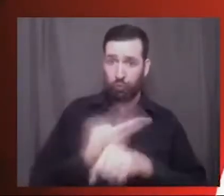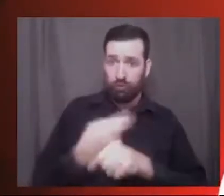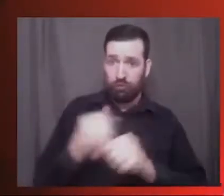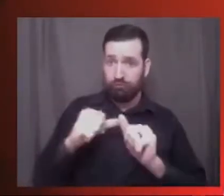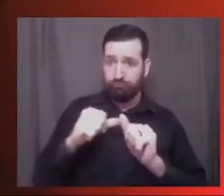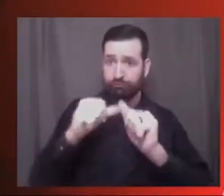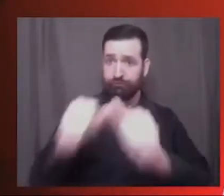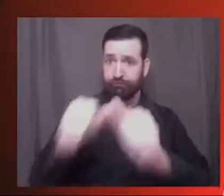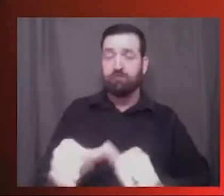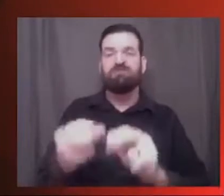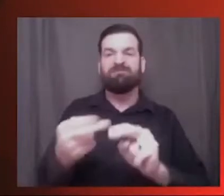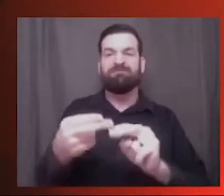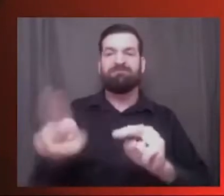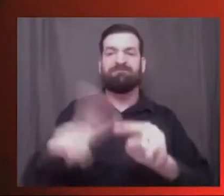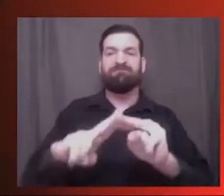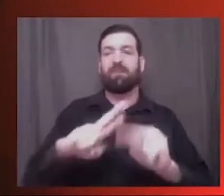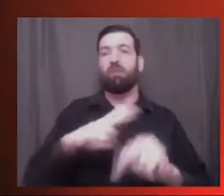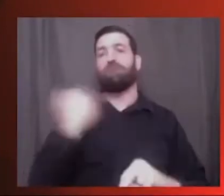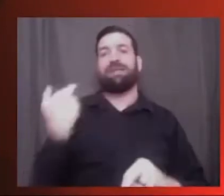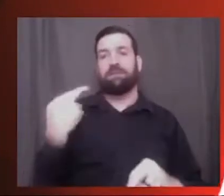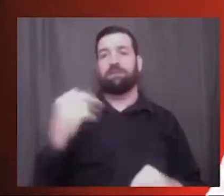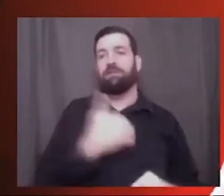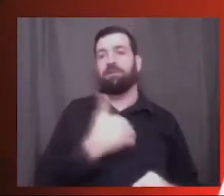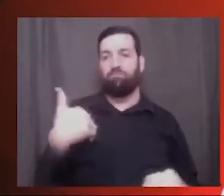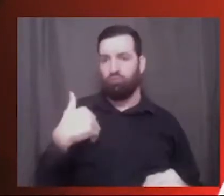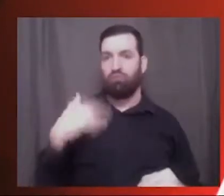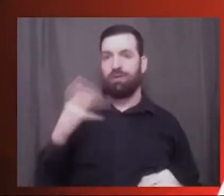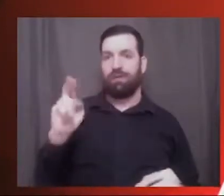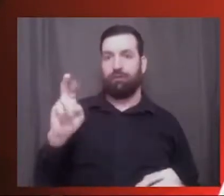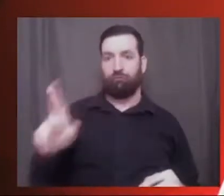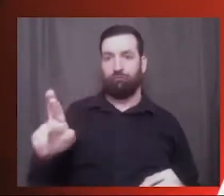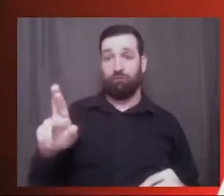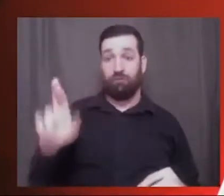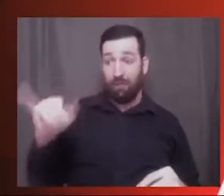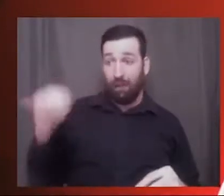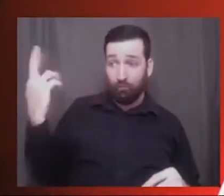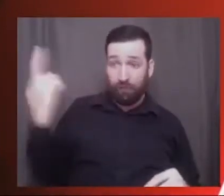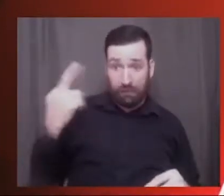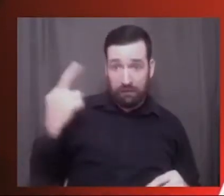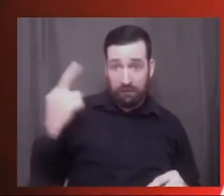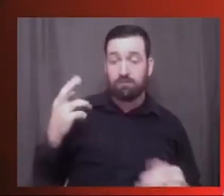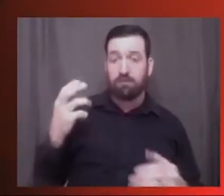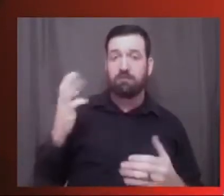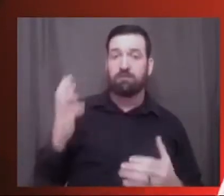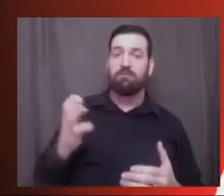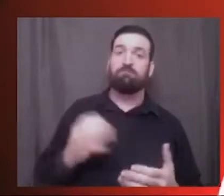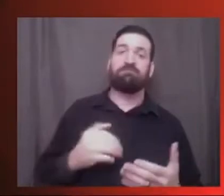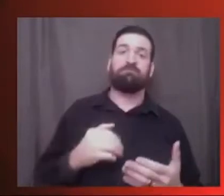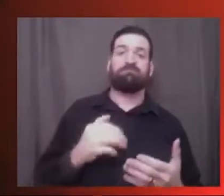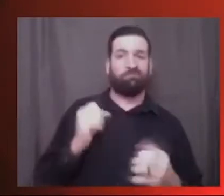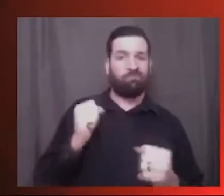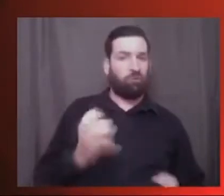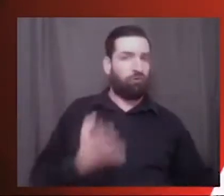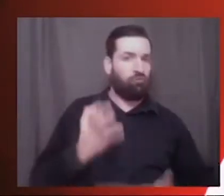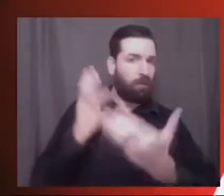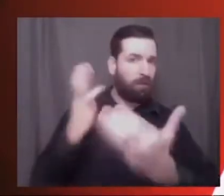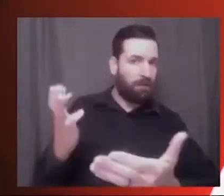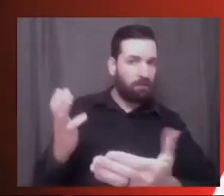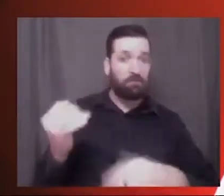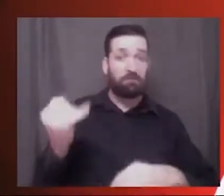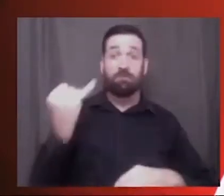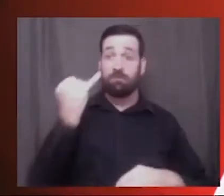breast cancer. Because of that reason, I always, very strongly recommend if you're going on hormone therapy to